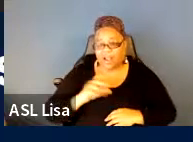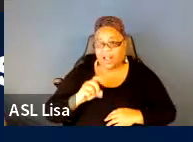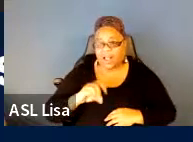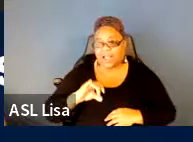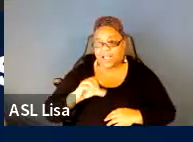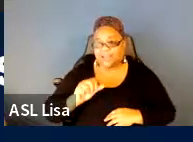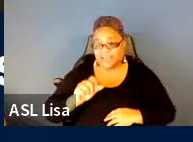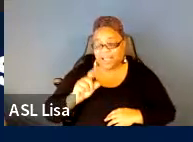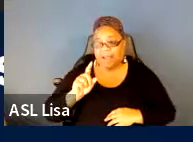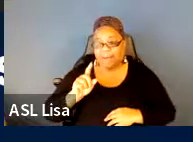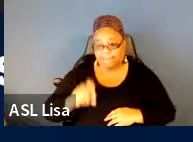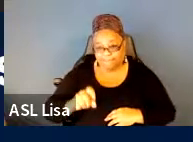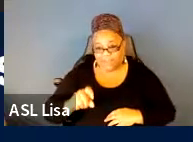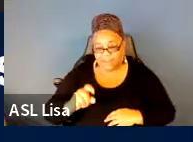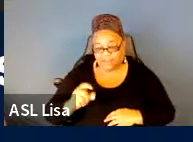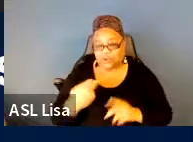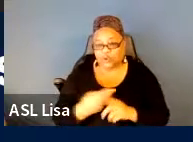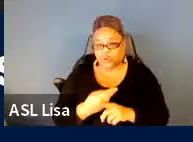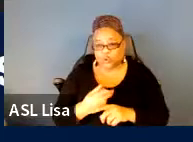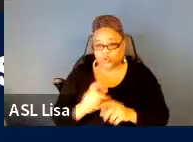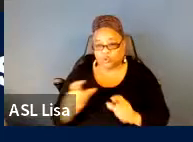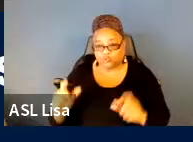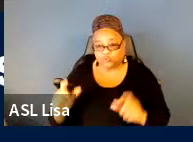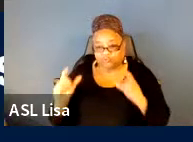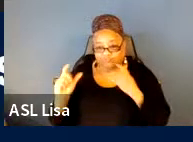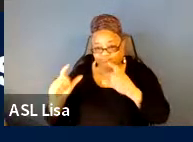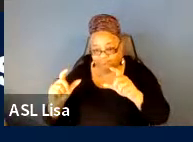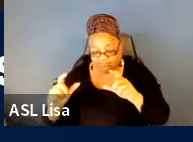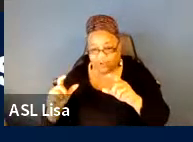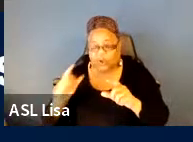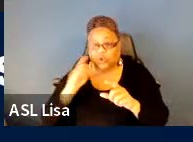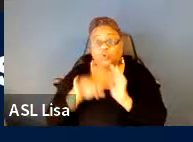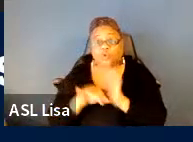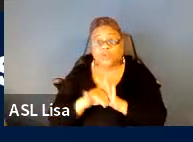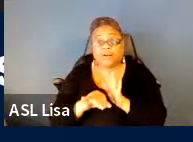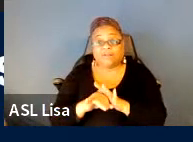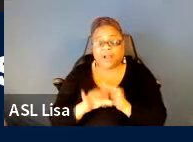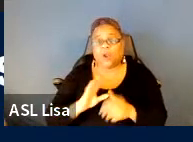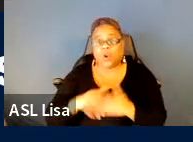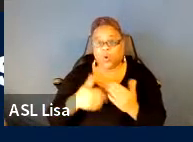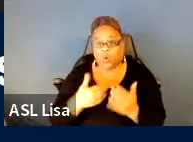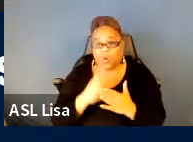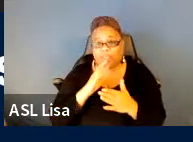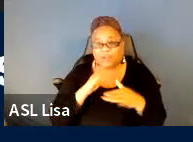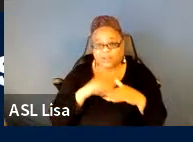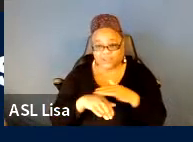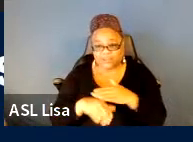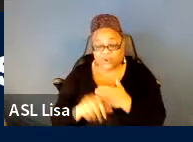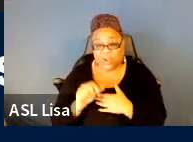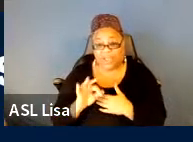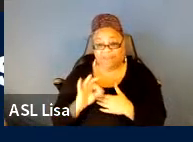that are accessible. Again, unless all in a cluster are accessible.